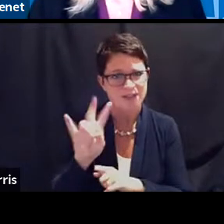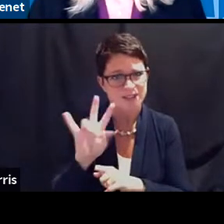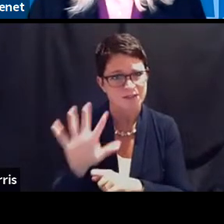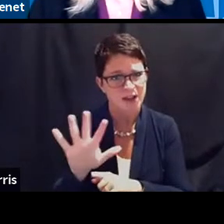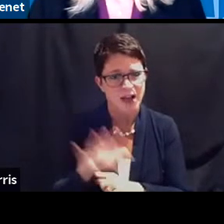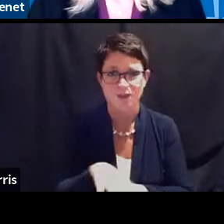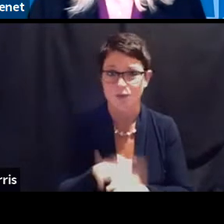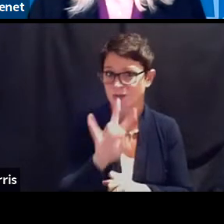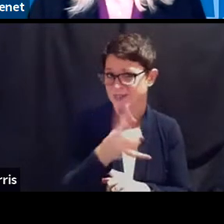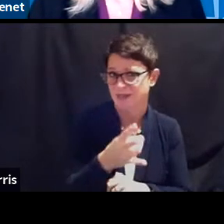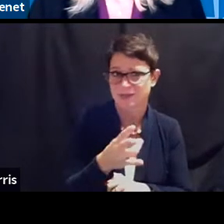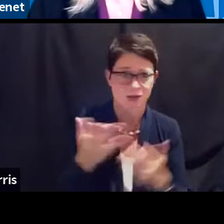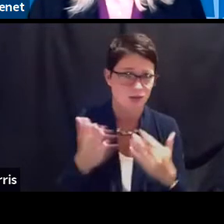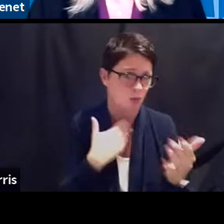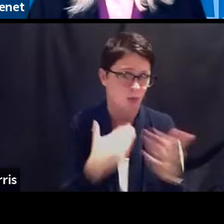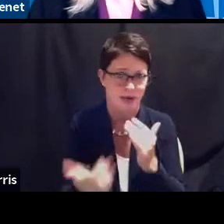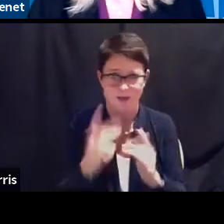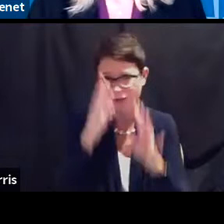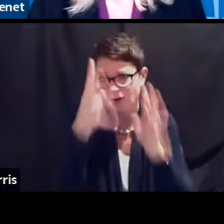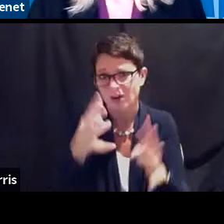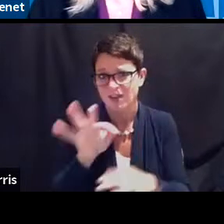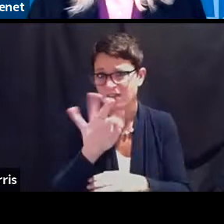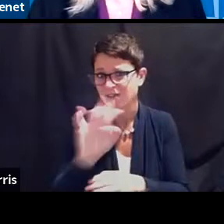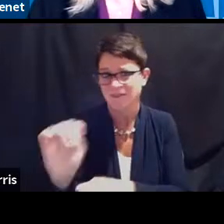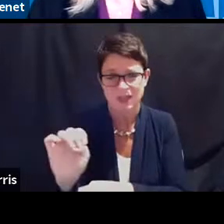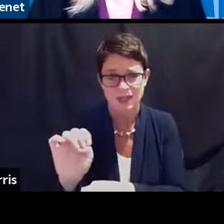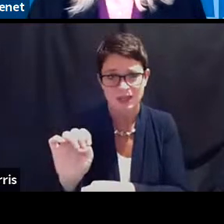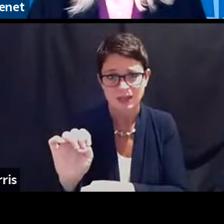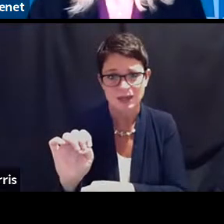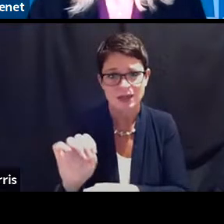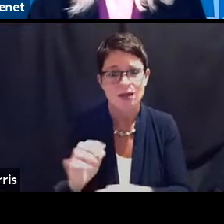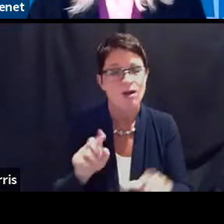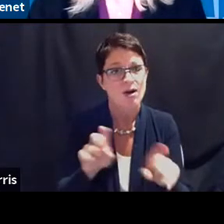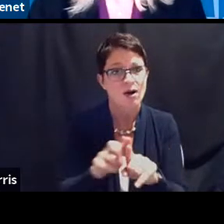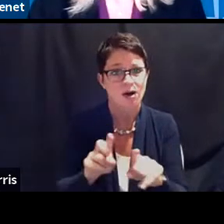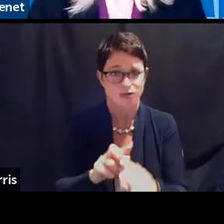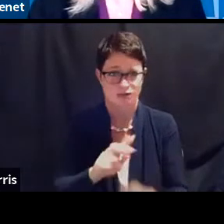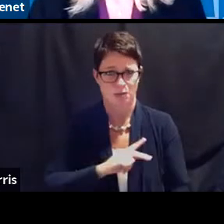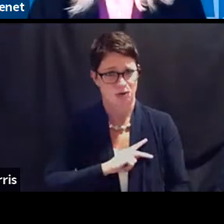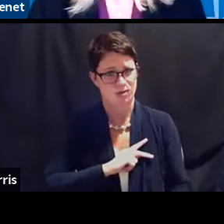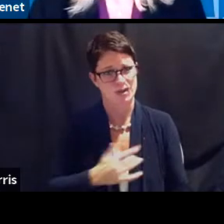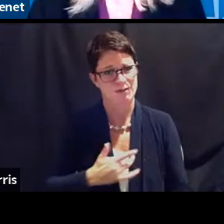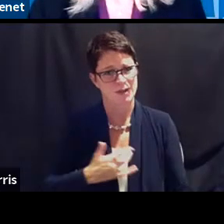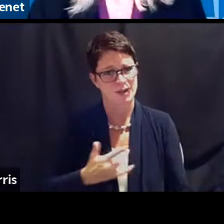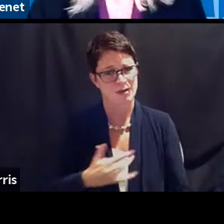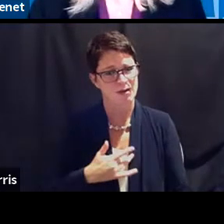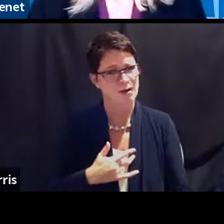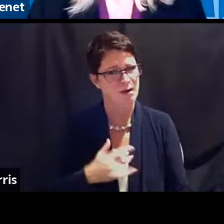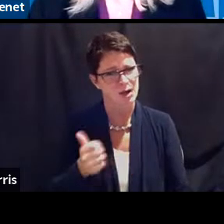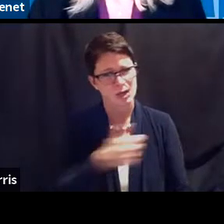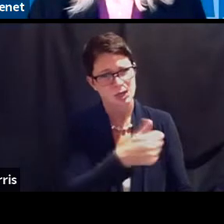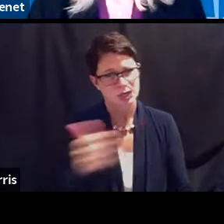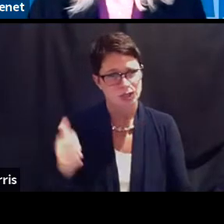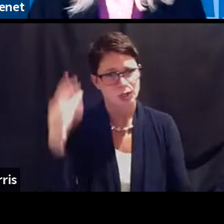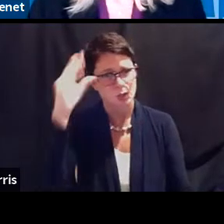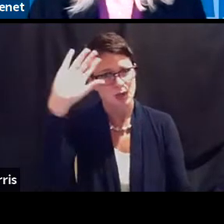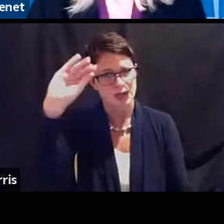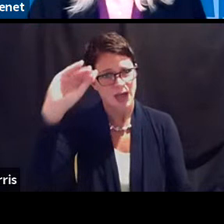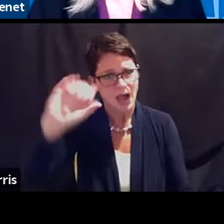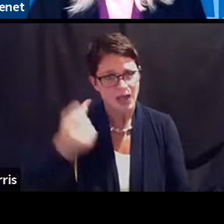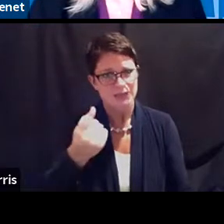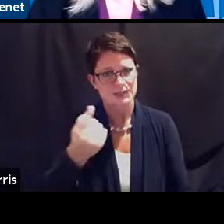or $7 or whatever it is you're going to charge people. And personally, I just feel that you guys at